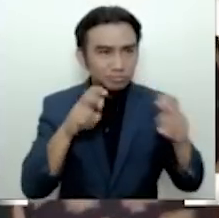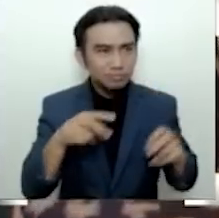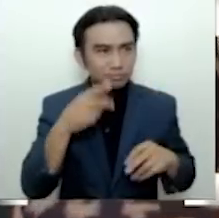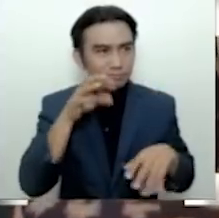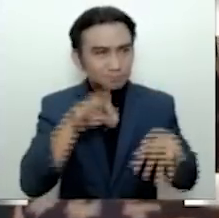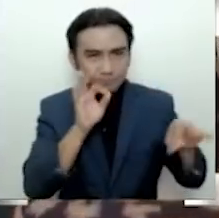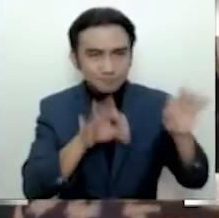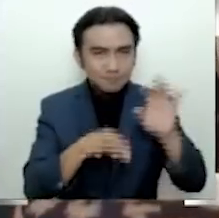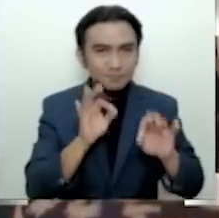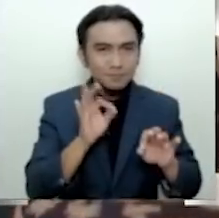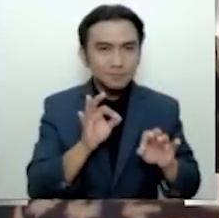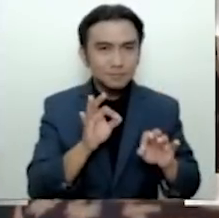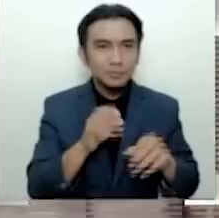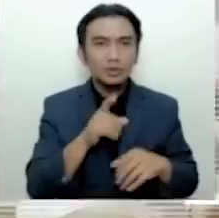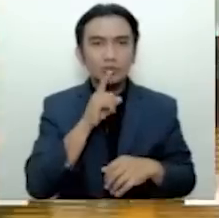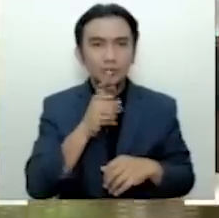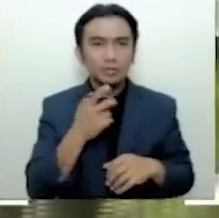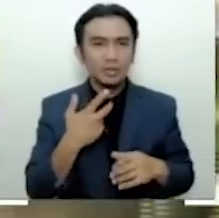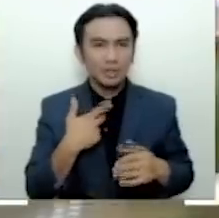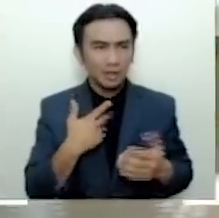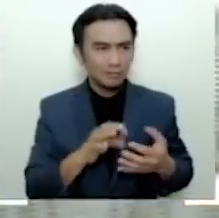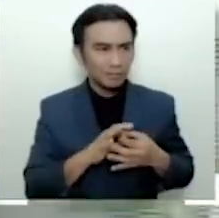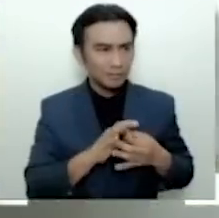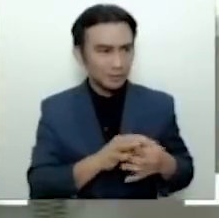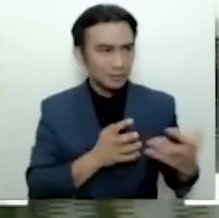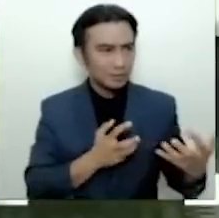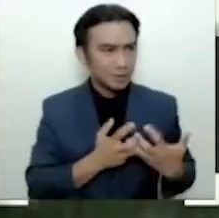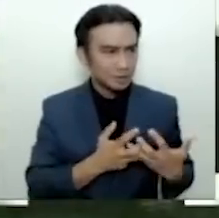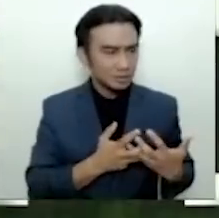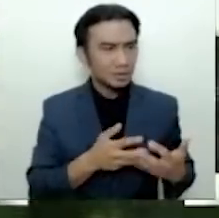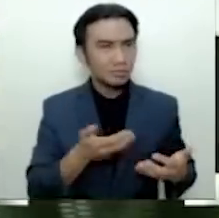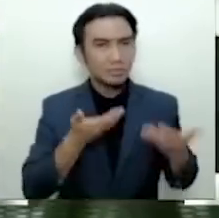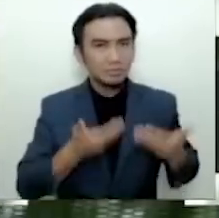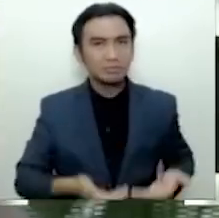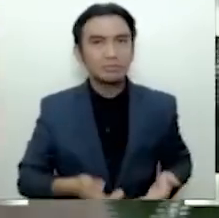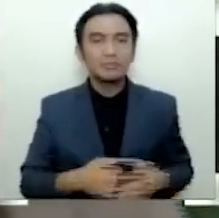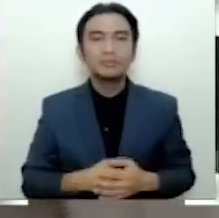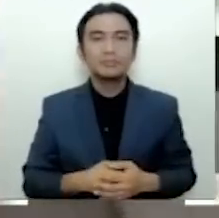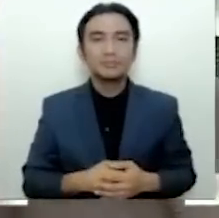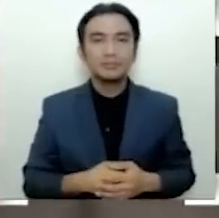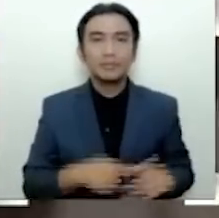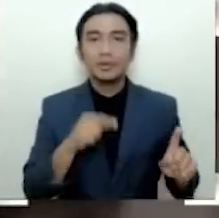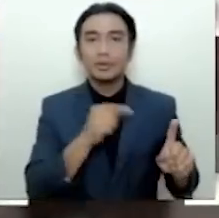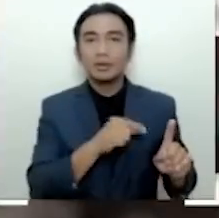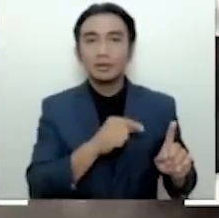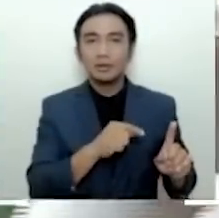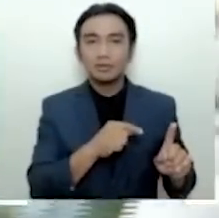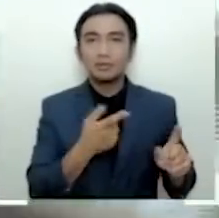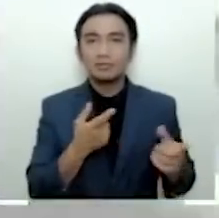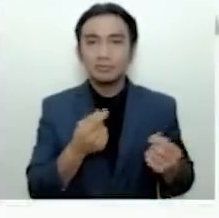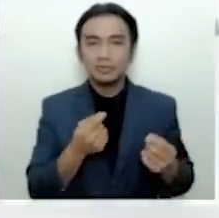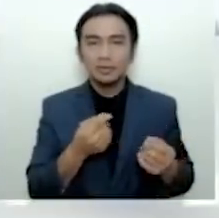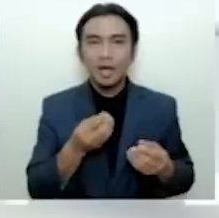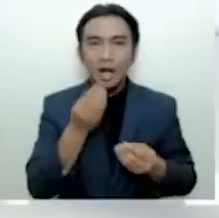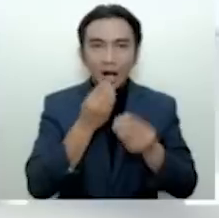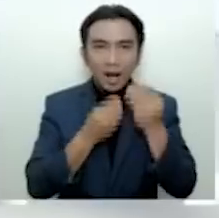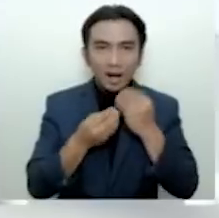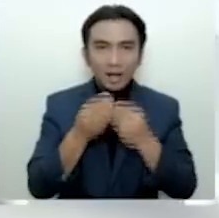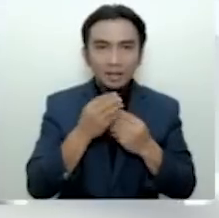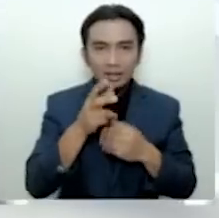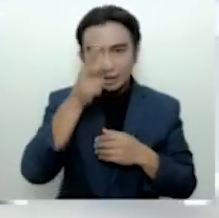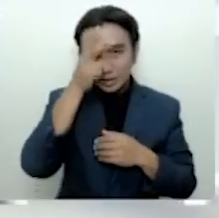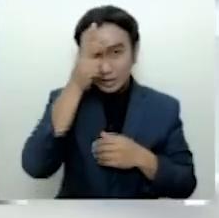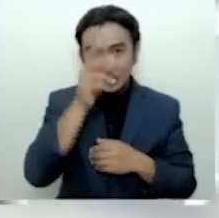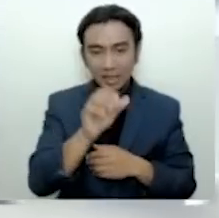really does have a bit of everything. Siyempre, hindi rin pinalampas ni Vanessa ang pagkain ng chicken adobo, kahit siya